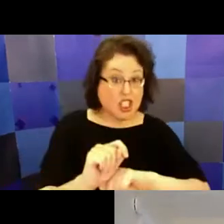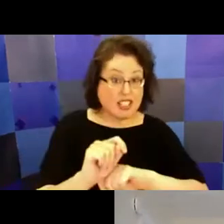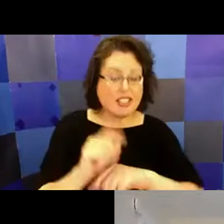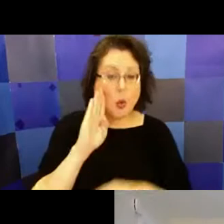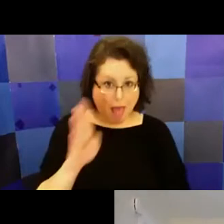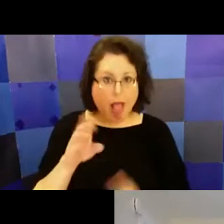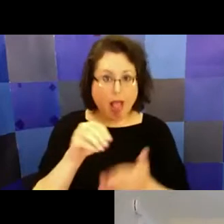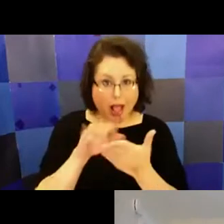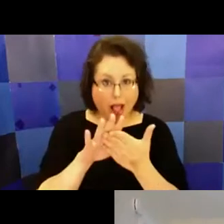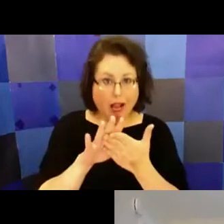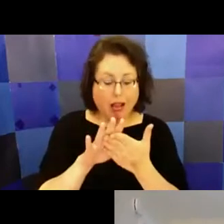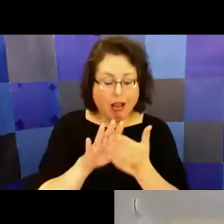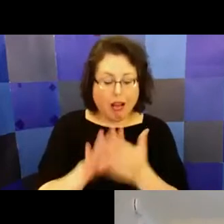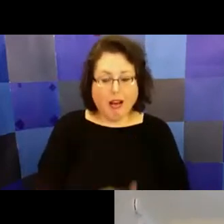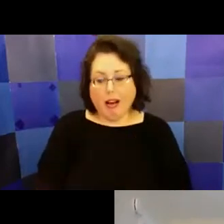note,